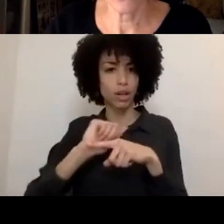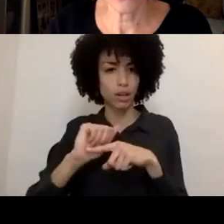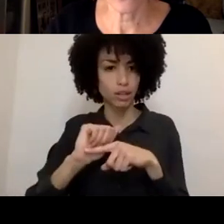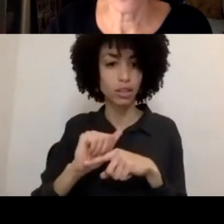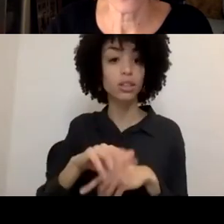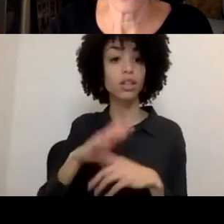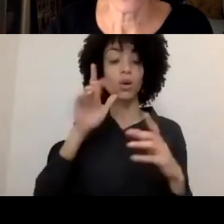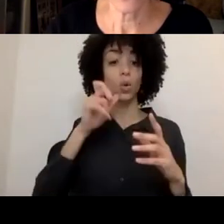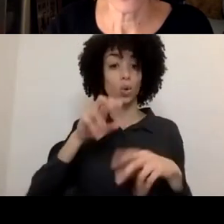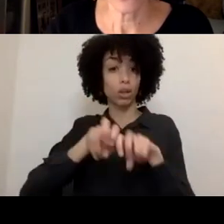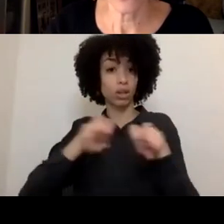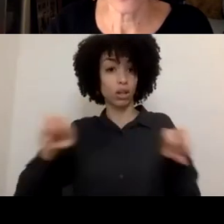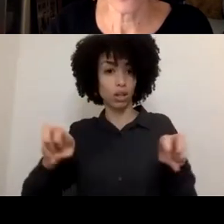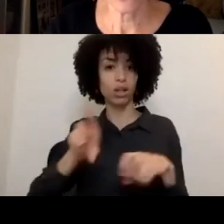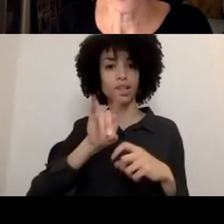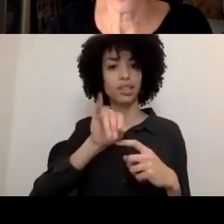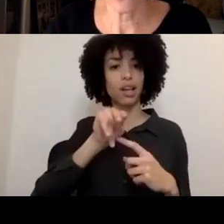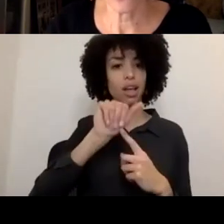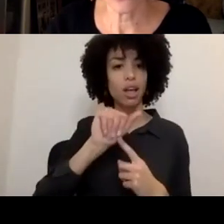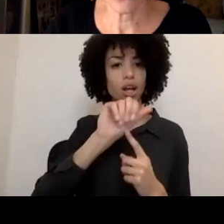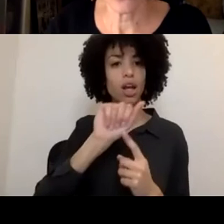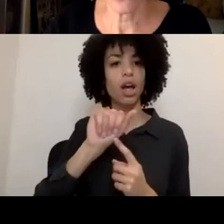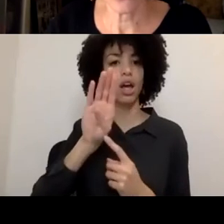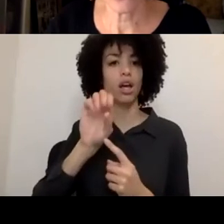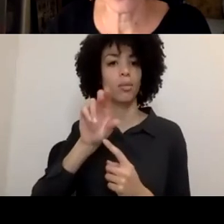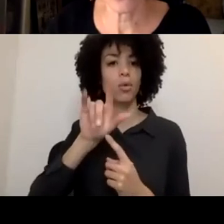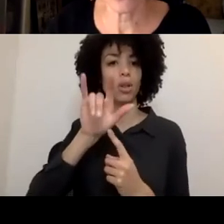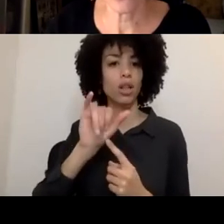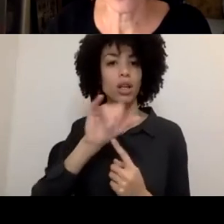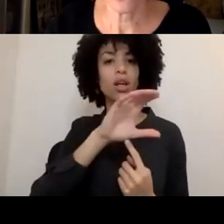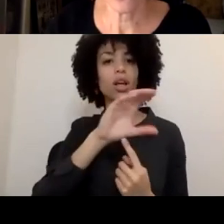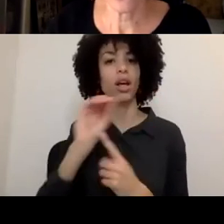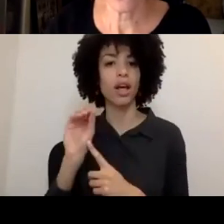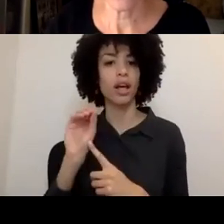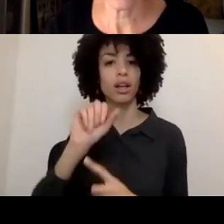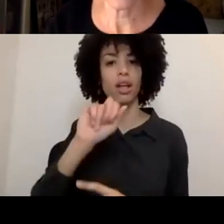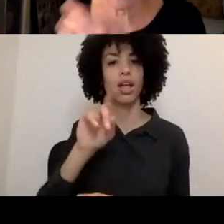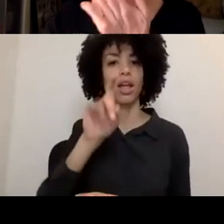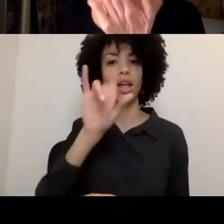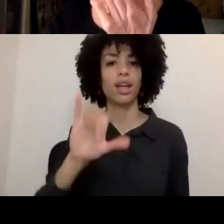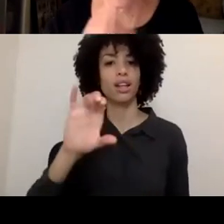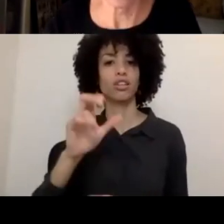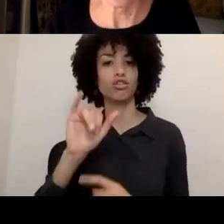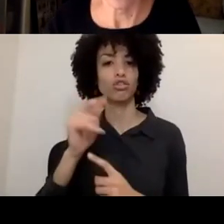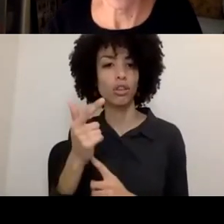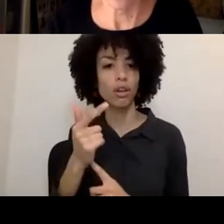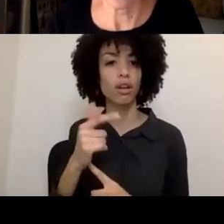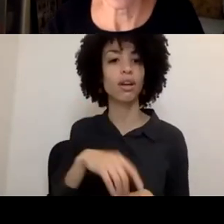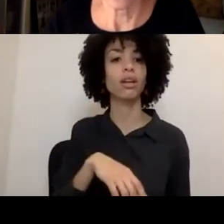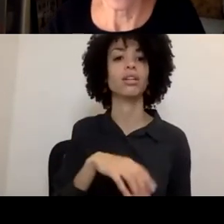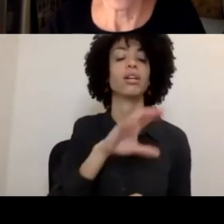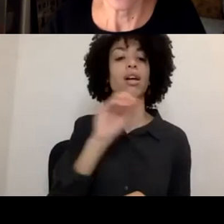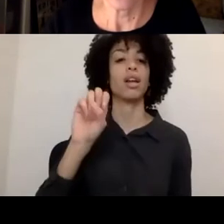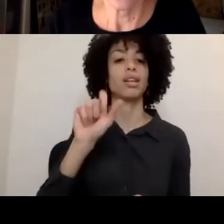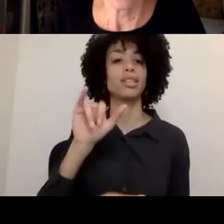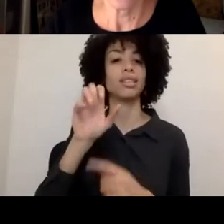Museum, Andy Chang of Nai Ni Chen Dance Company, and Salem Segay of New York Community Trust, moderated by Sinead Lopez